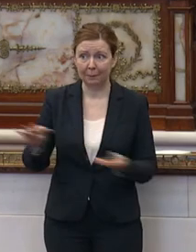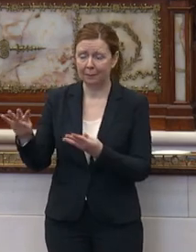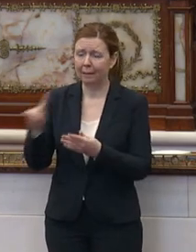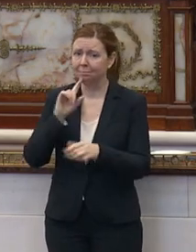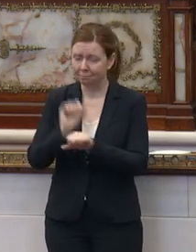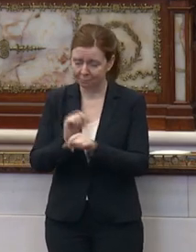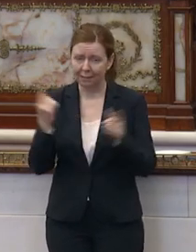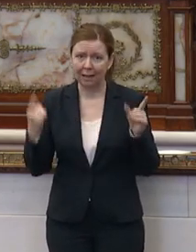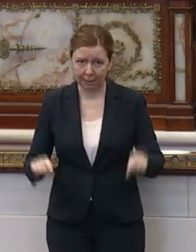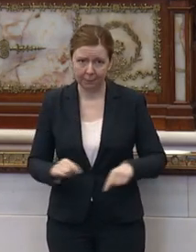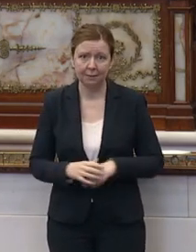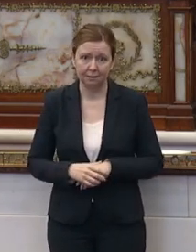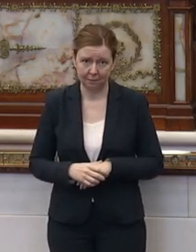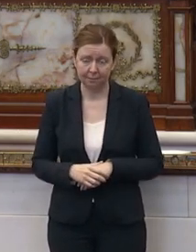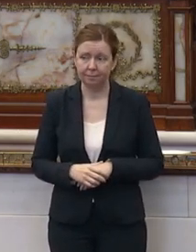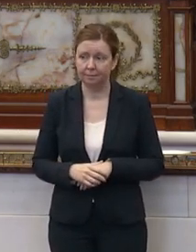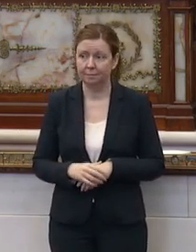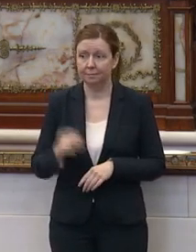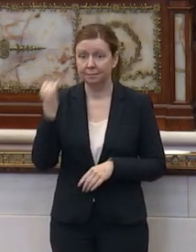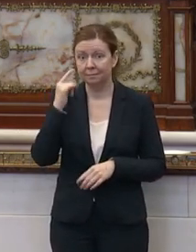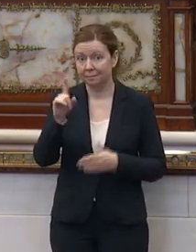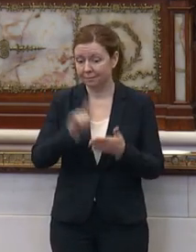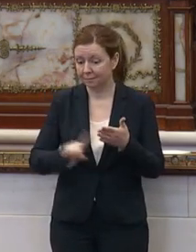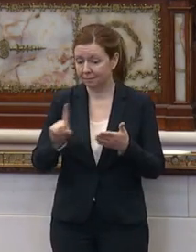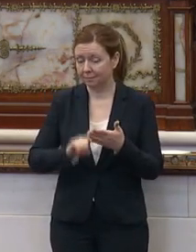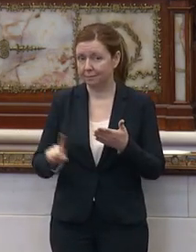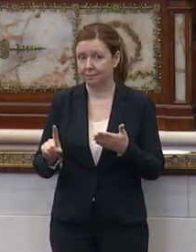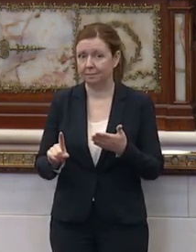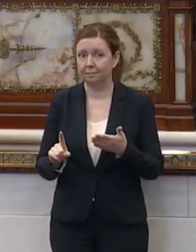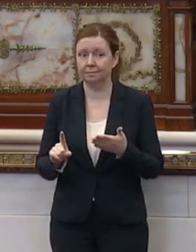thing. If you look at